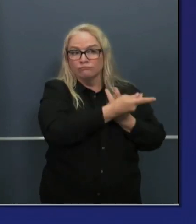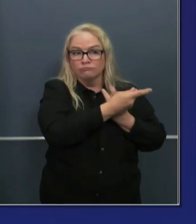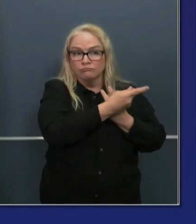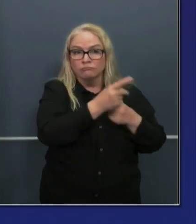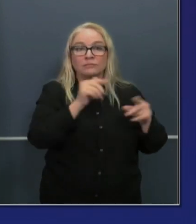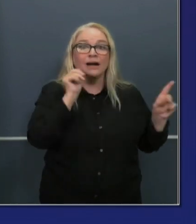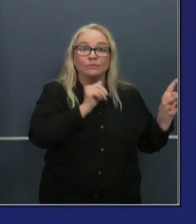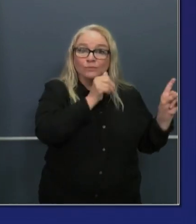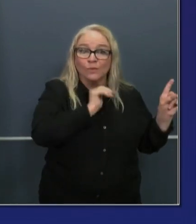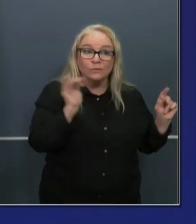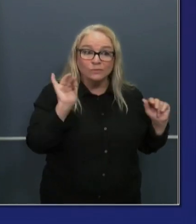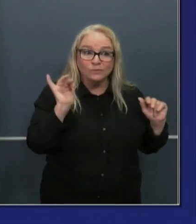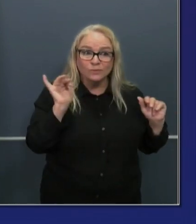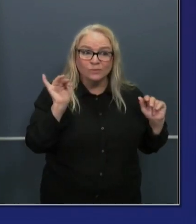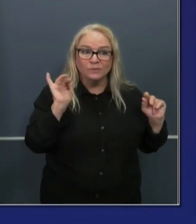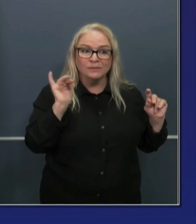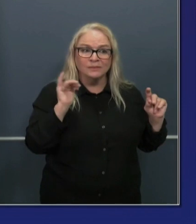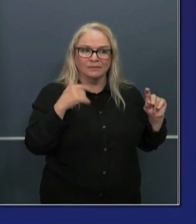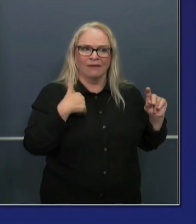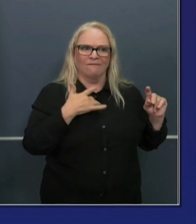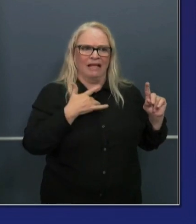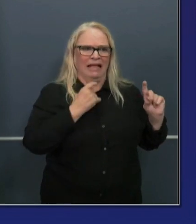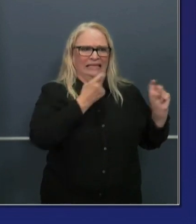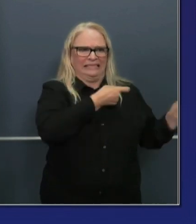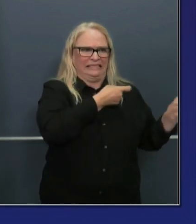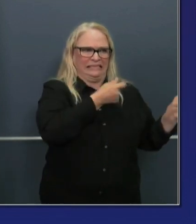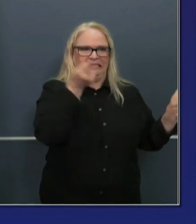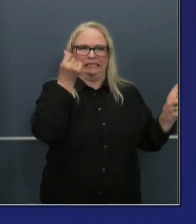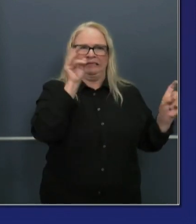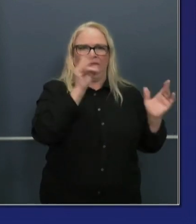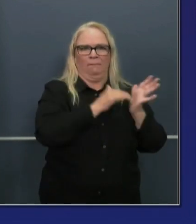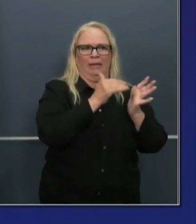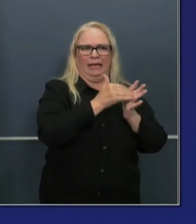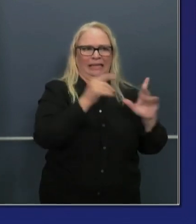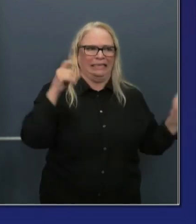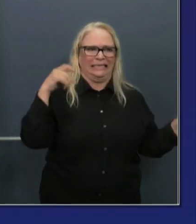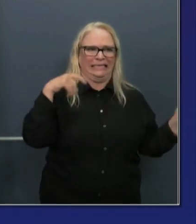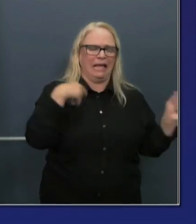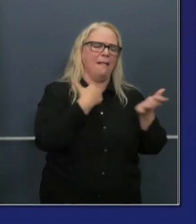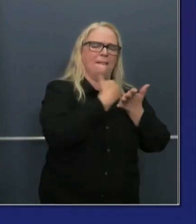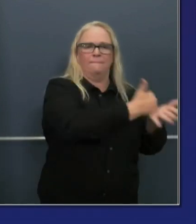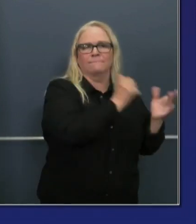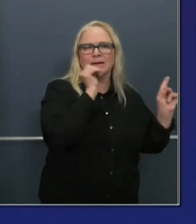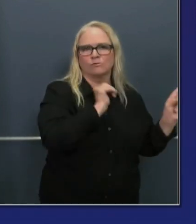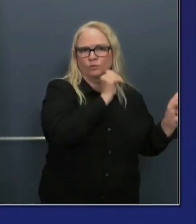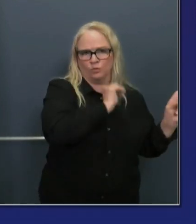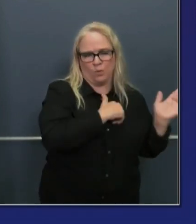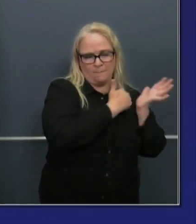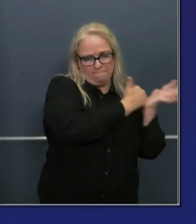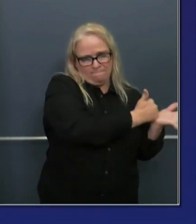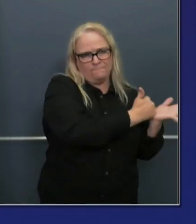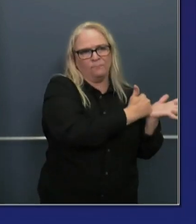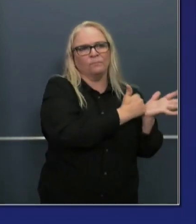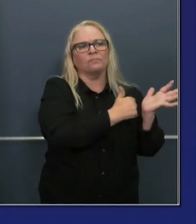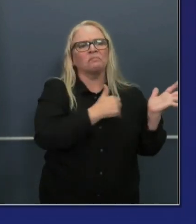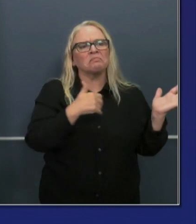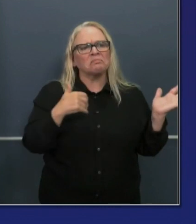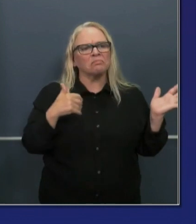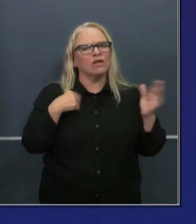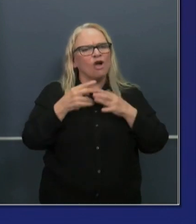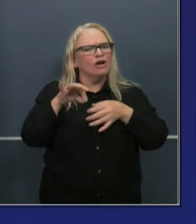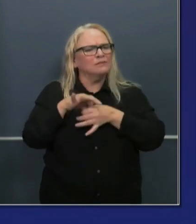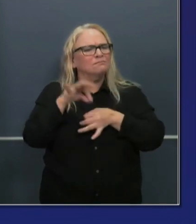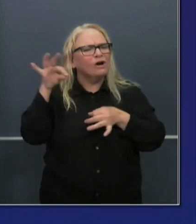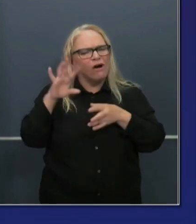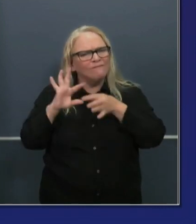honored to be able to send 17 million masks to help support their efforts. That's the spirit of our times, and that's the spirit to